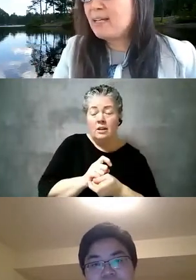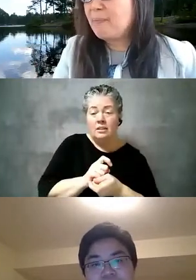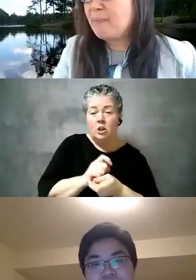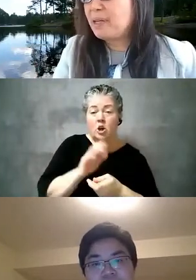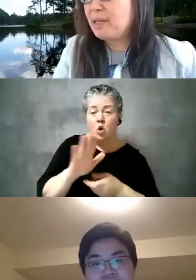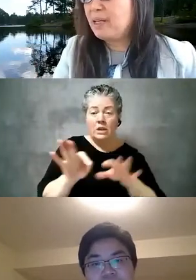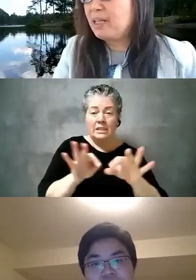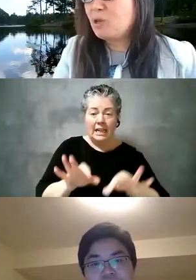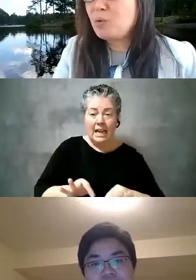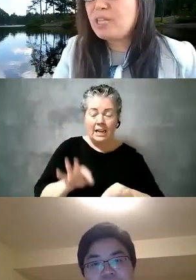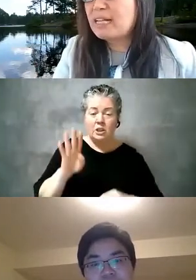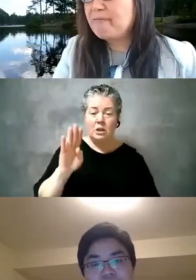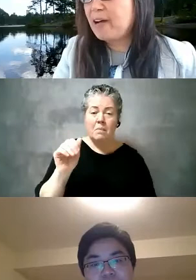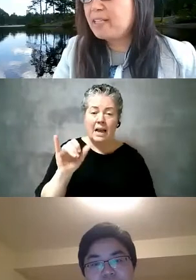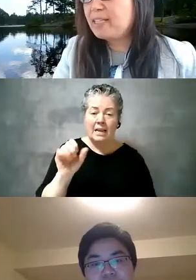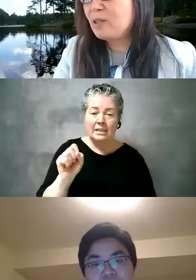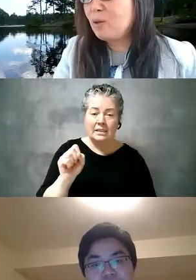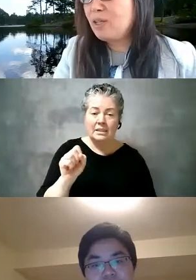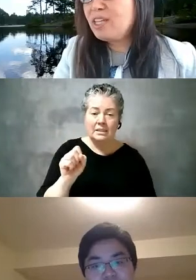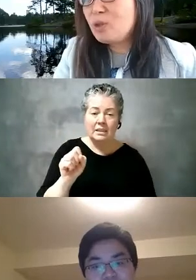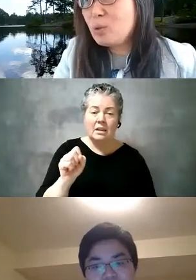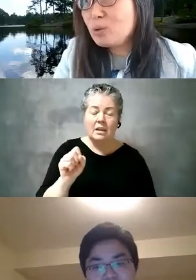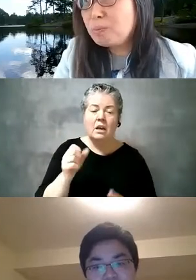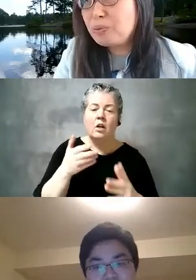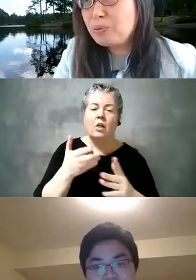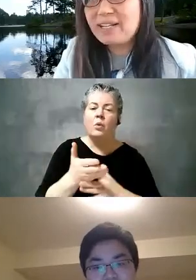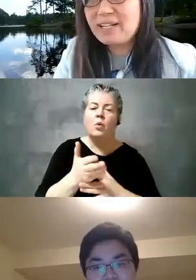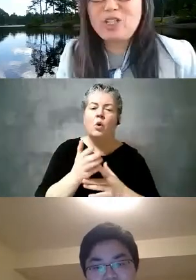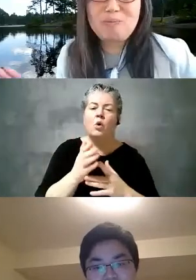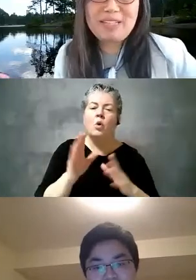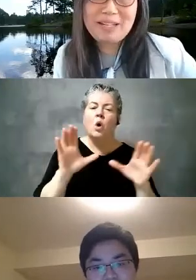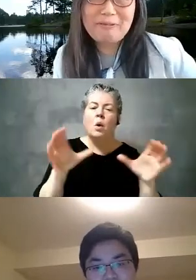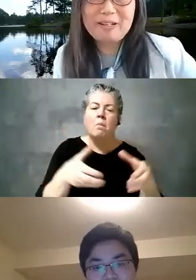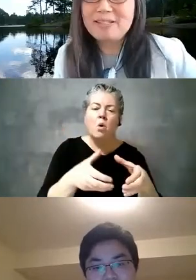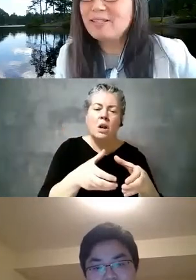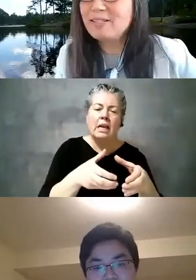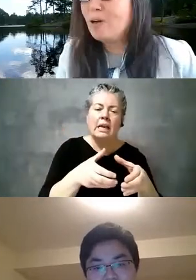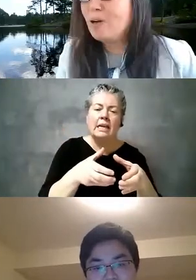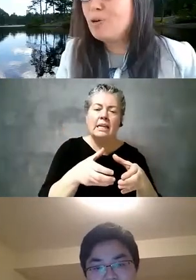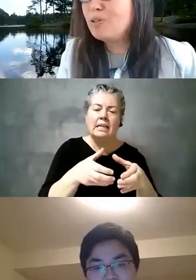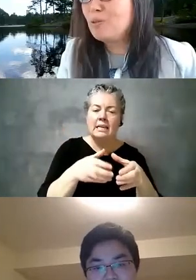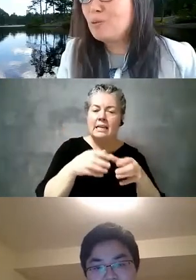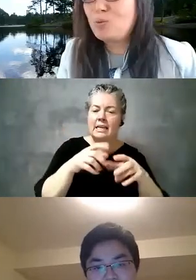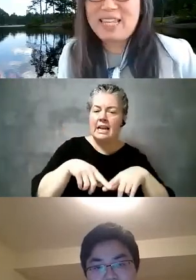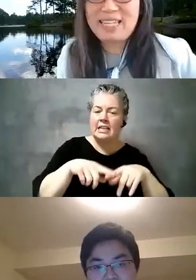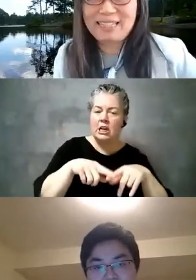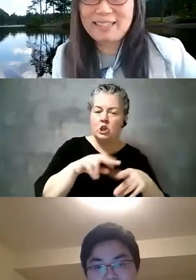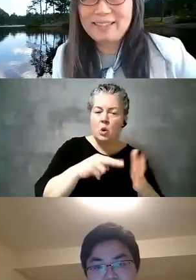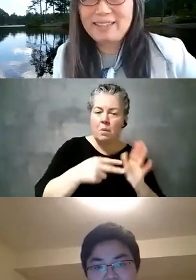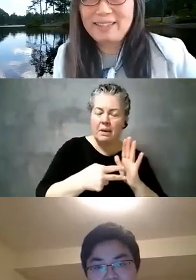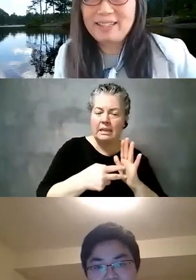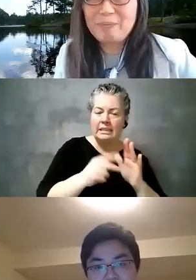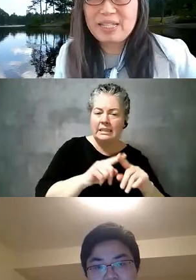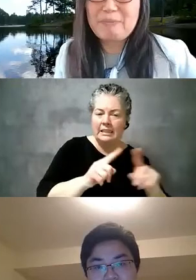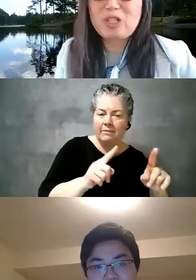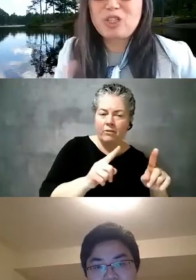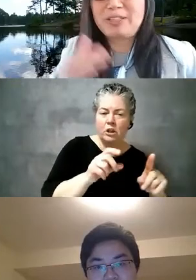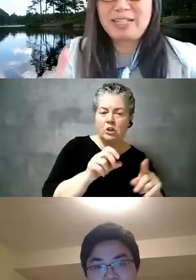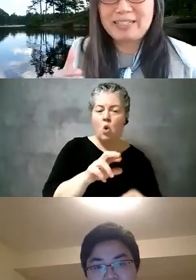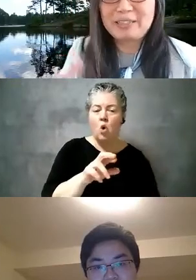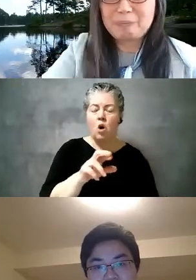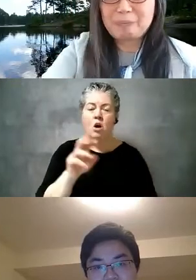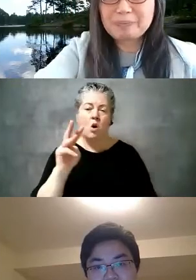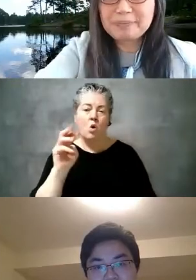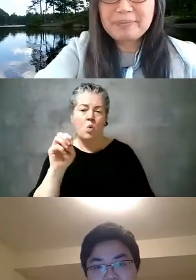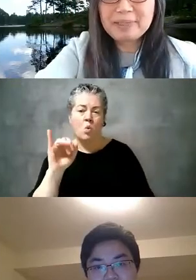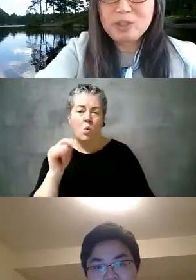bias associated with these confounders, either through pooling conditional mean difference or through weighting. As I mentioned